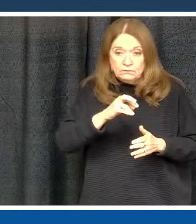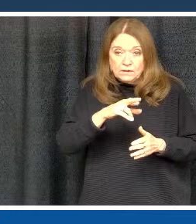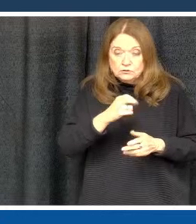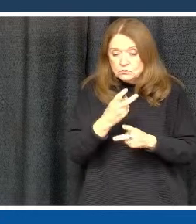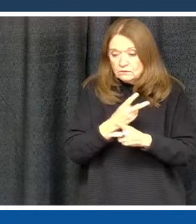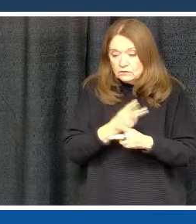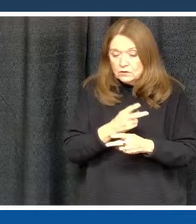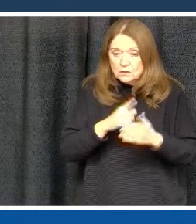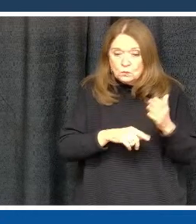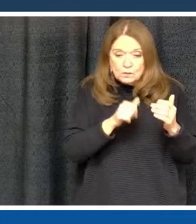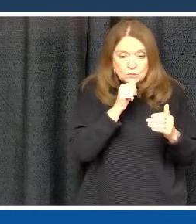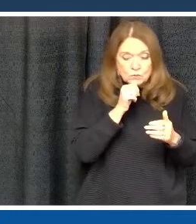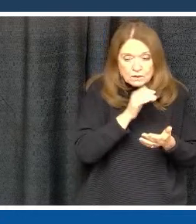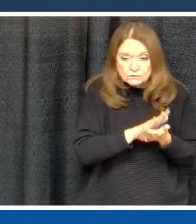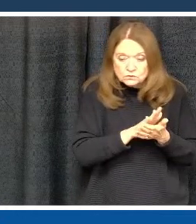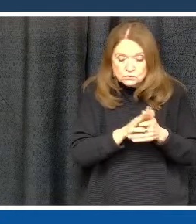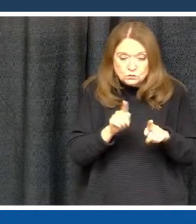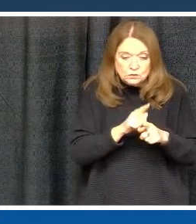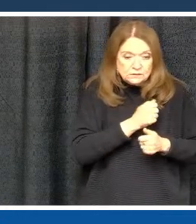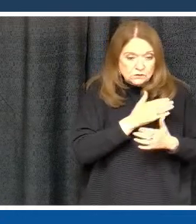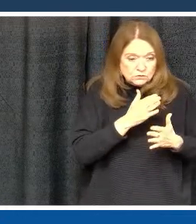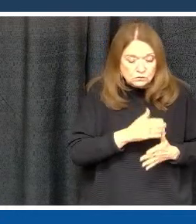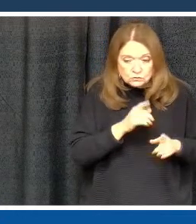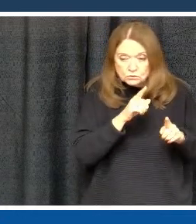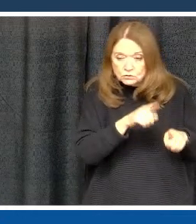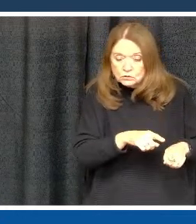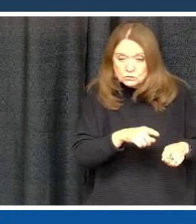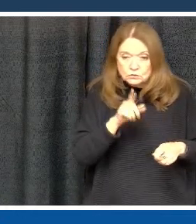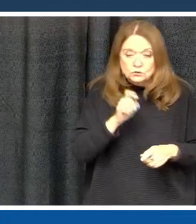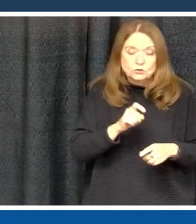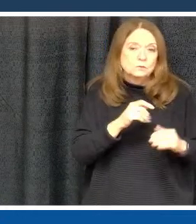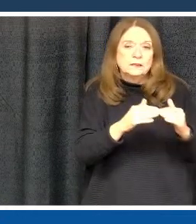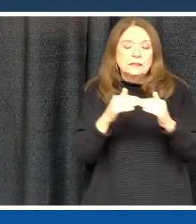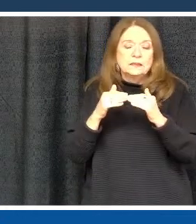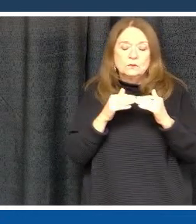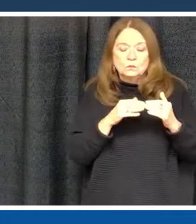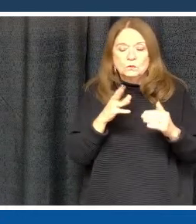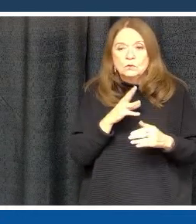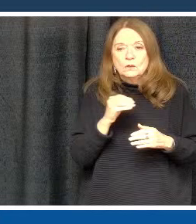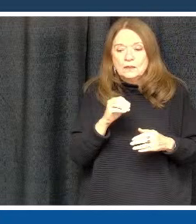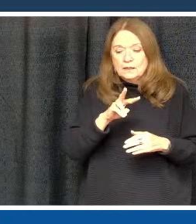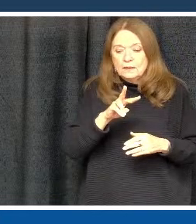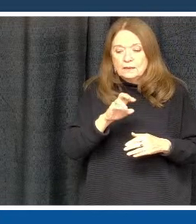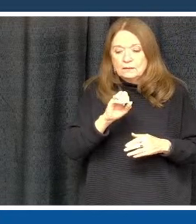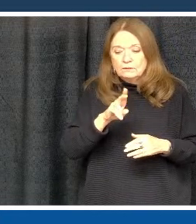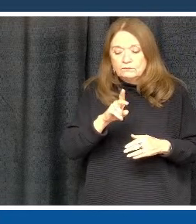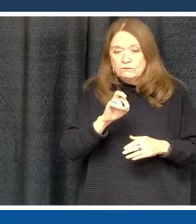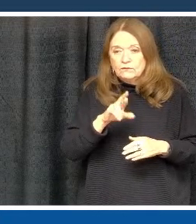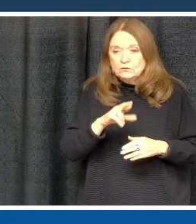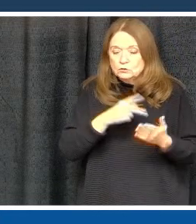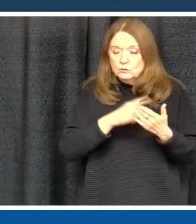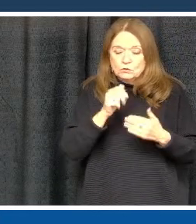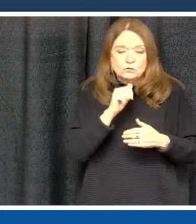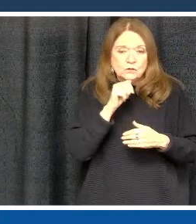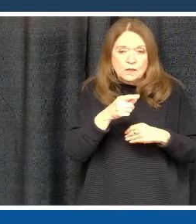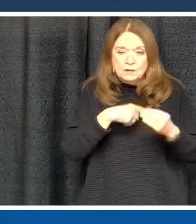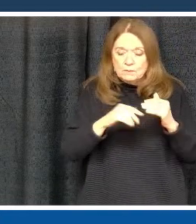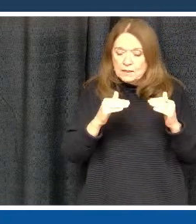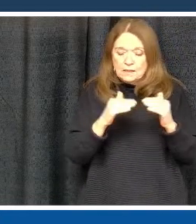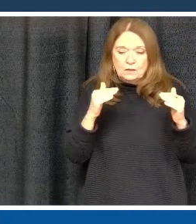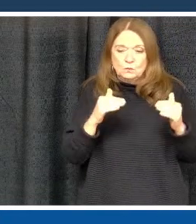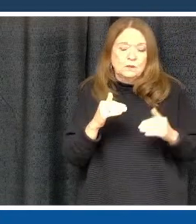what private school as a soldier to go to. It should be equitable and equal, and voucher programs are not about equity